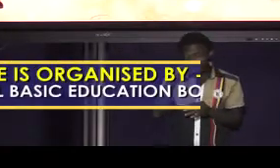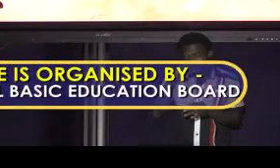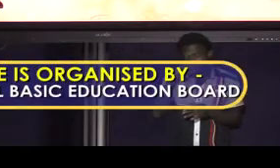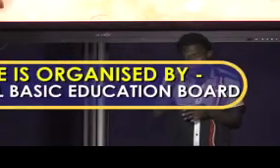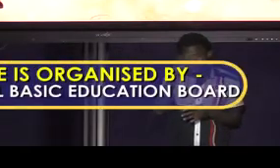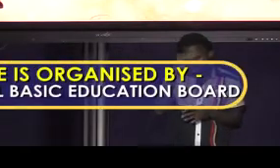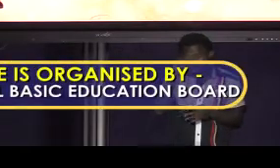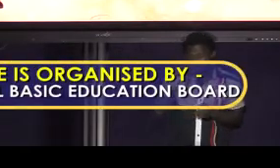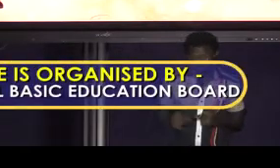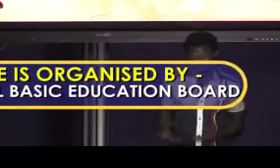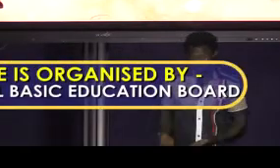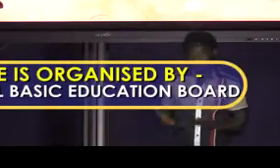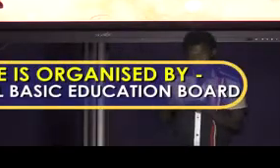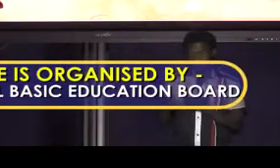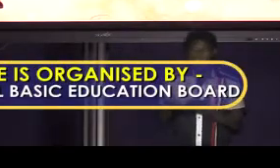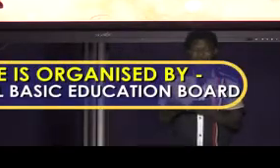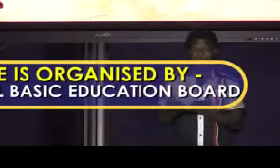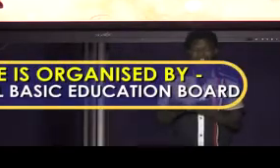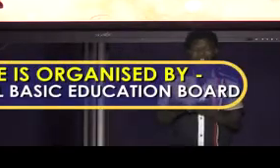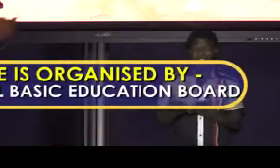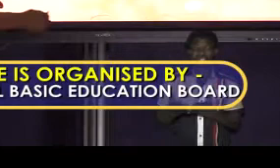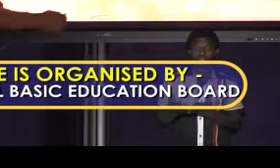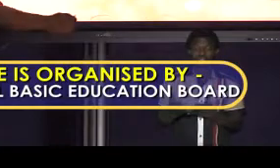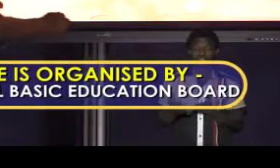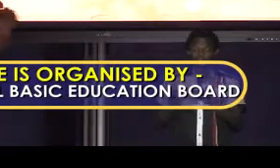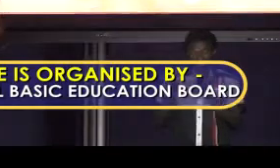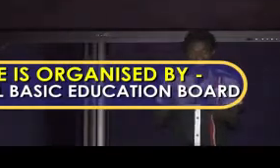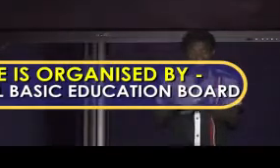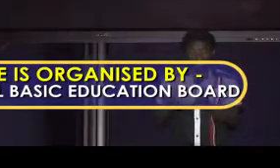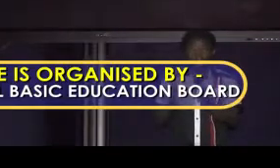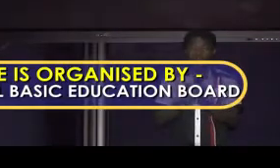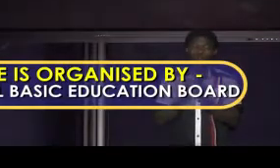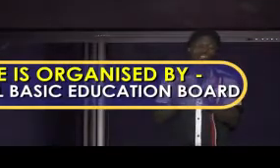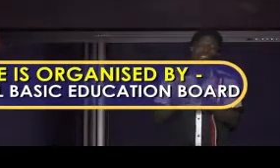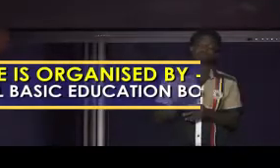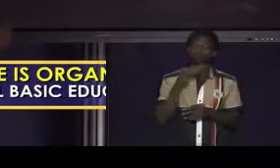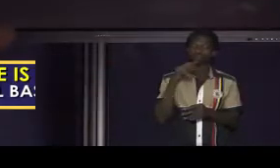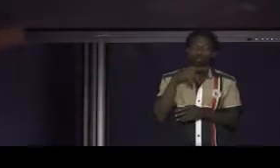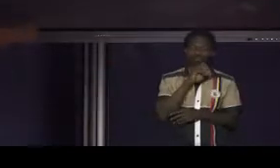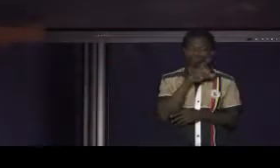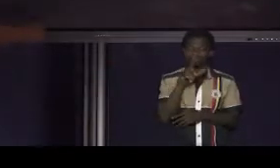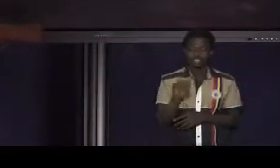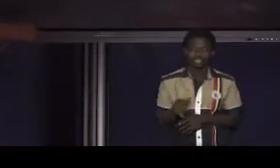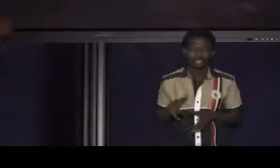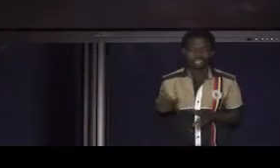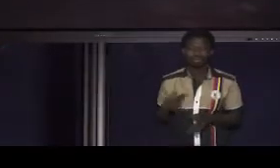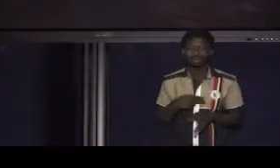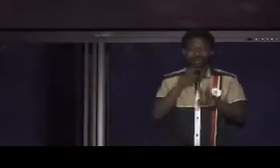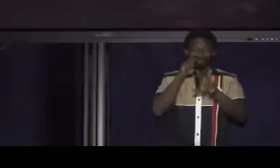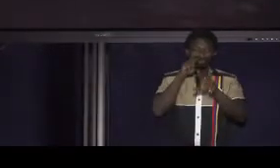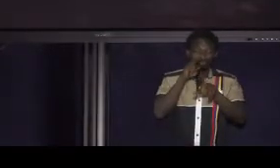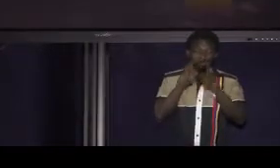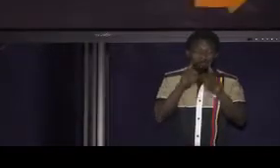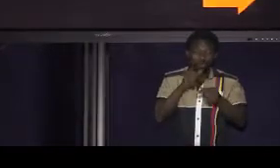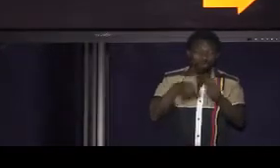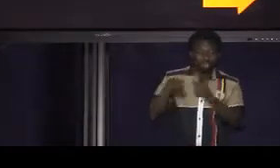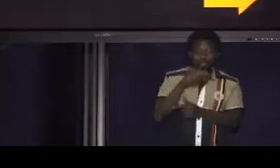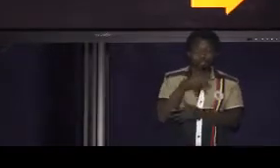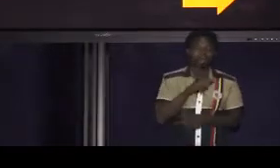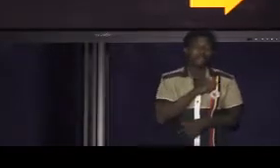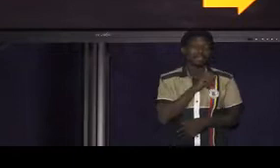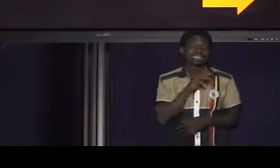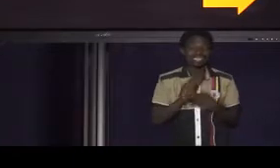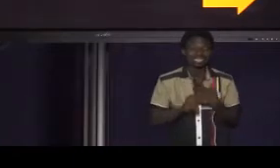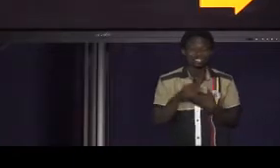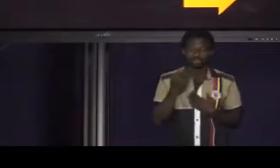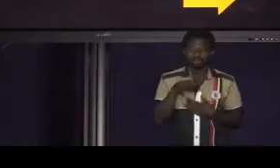this heavy load without the use of pulley. So that is that about pulley. Now let's talk about applications of pulley. In